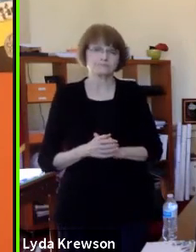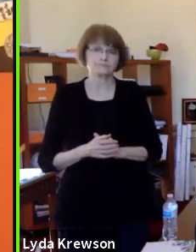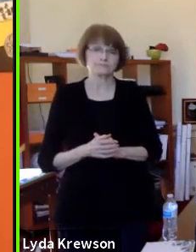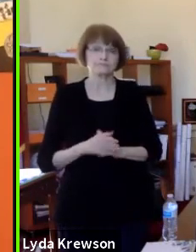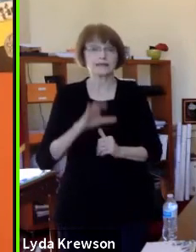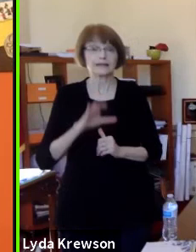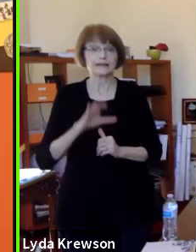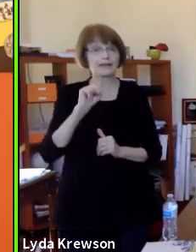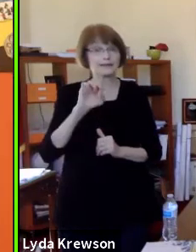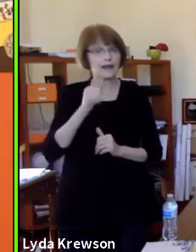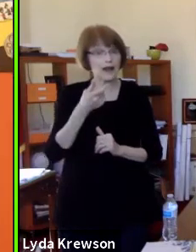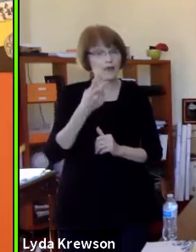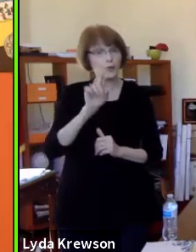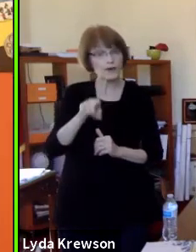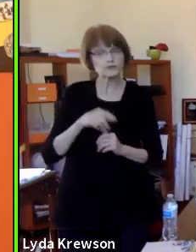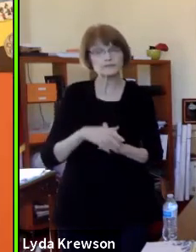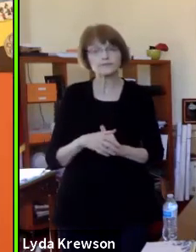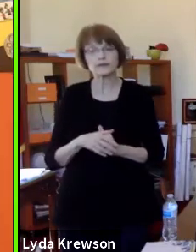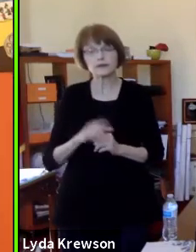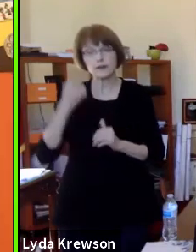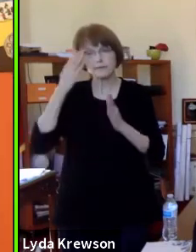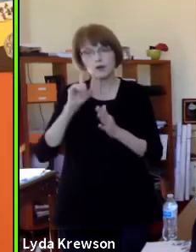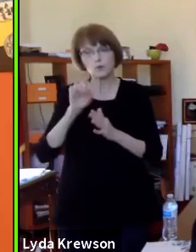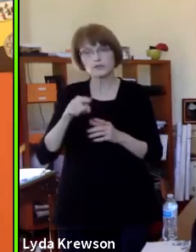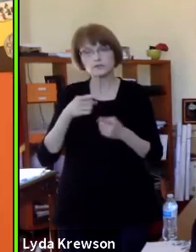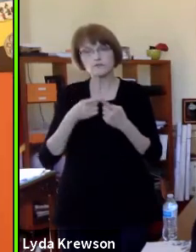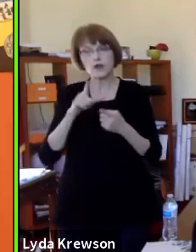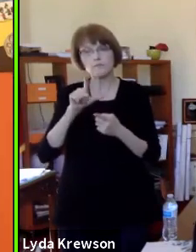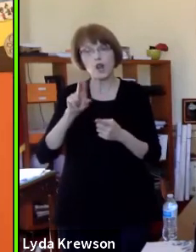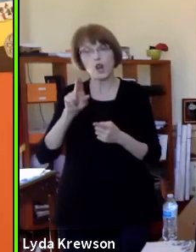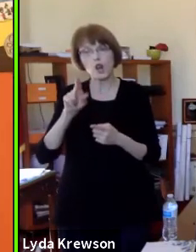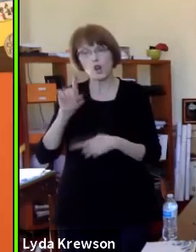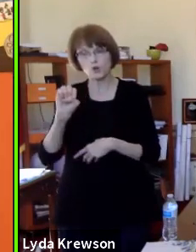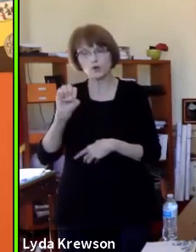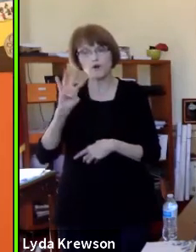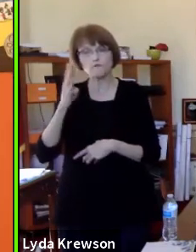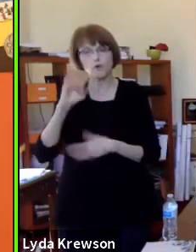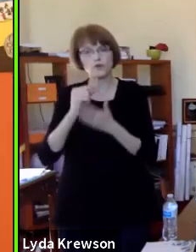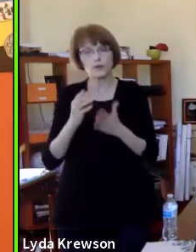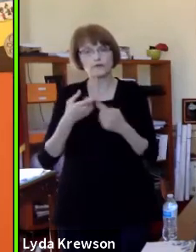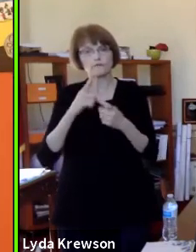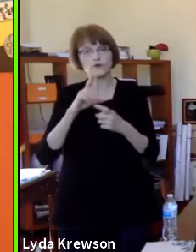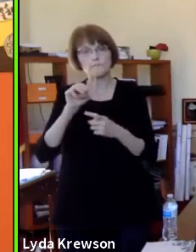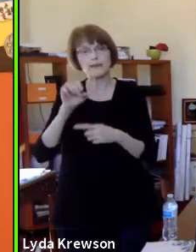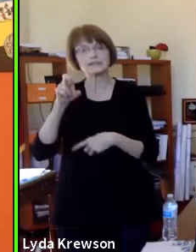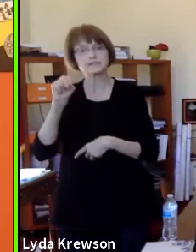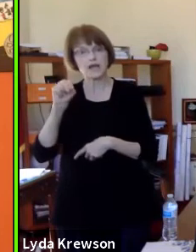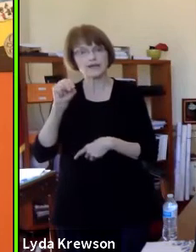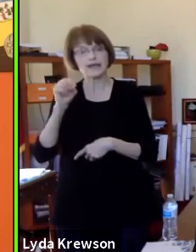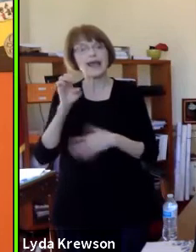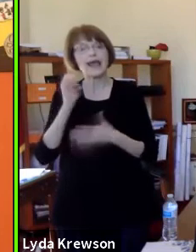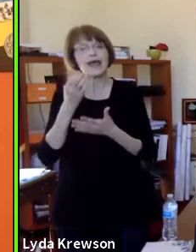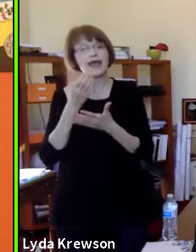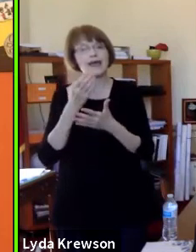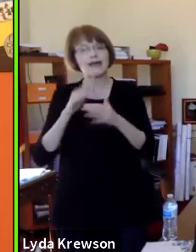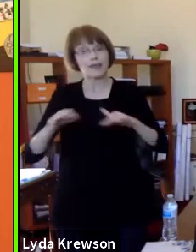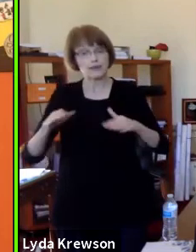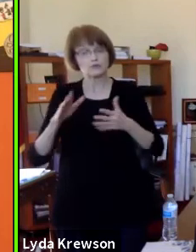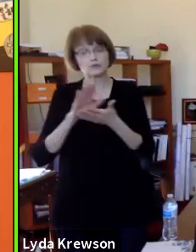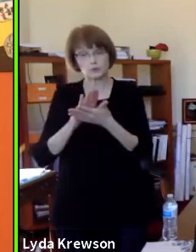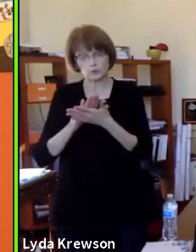Kayden? Yeah, this question is from Luke, a 4th grader at Mason Elementary School. On May 3rd,